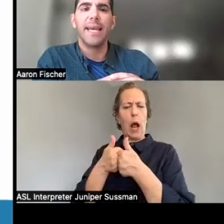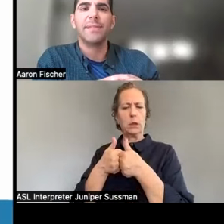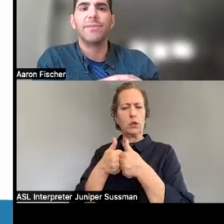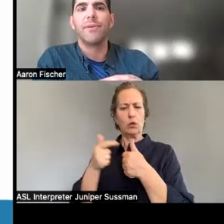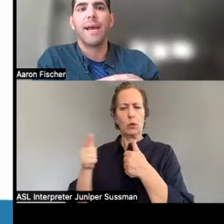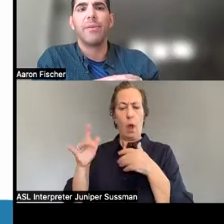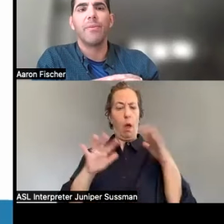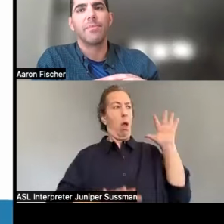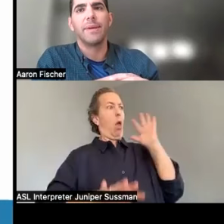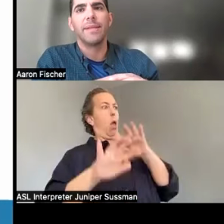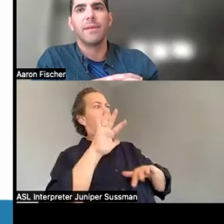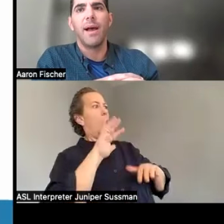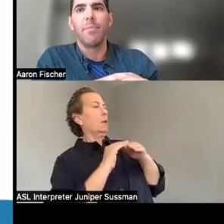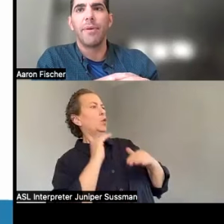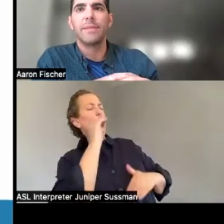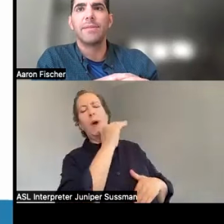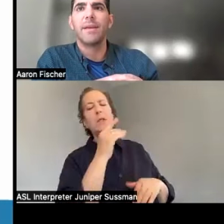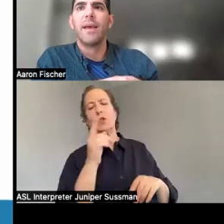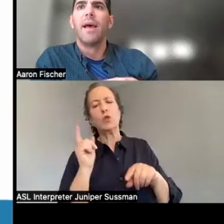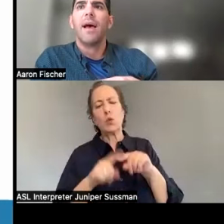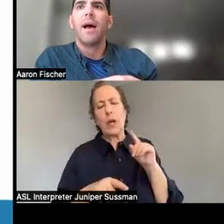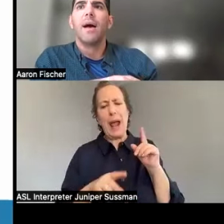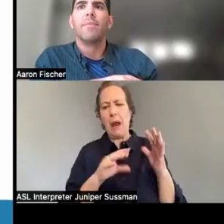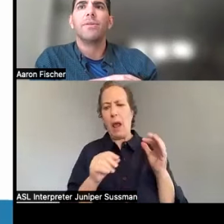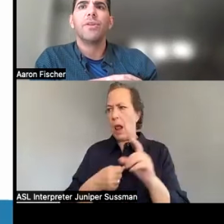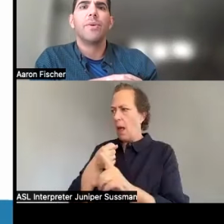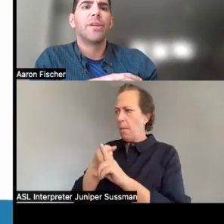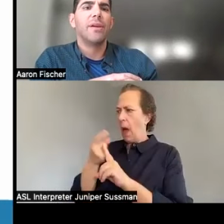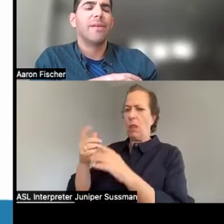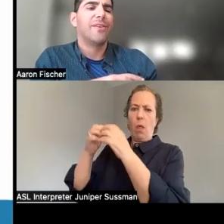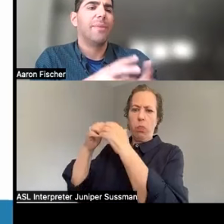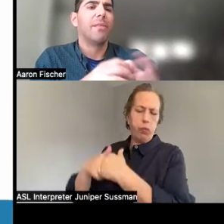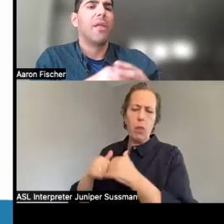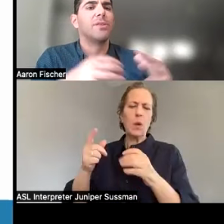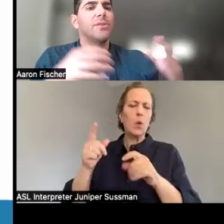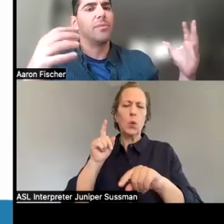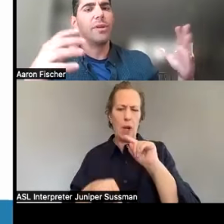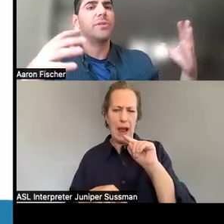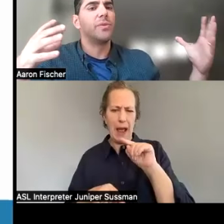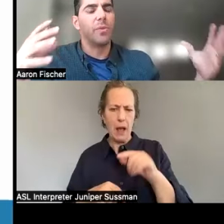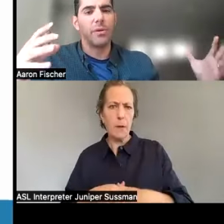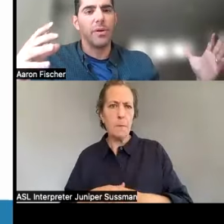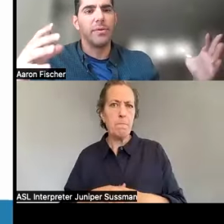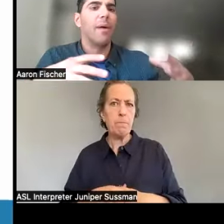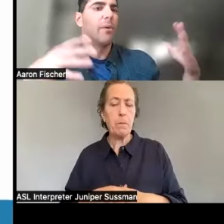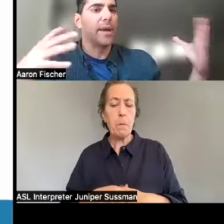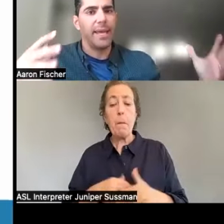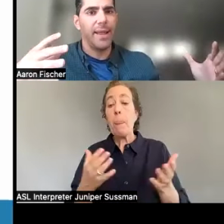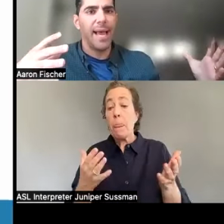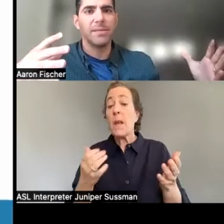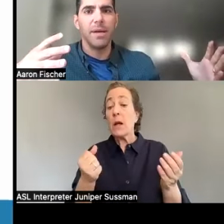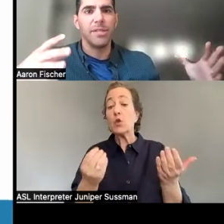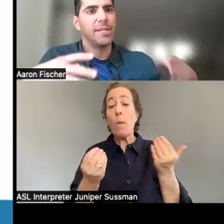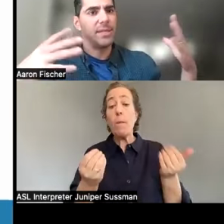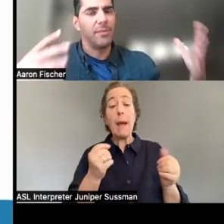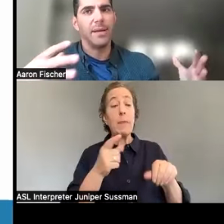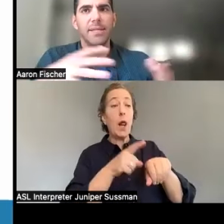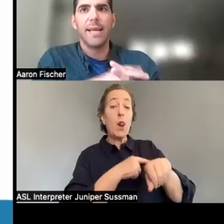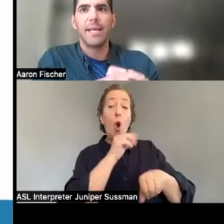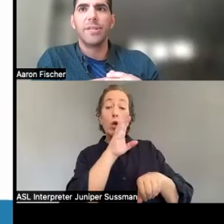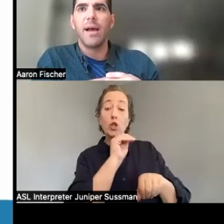position is or how the workplace operates. So it could be long-term reduced workload, not working as much